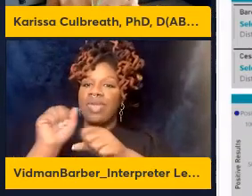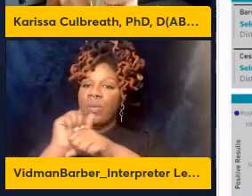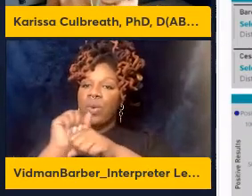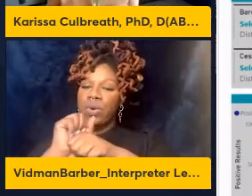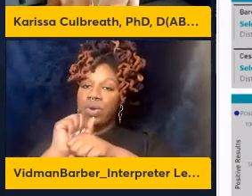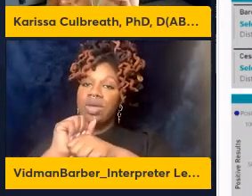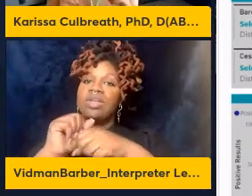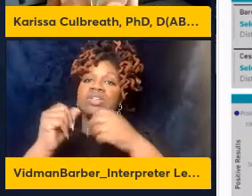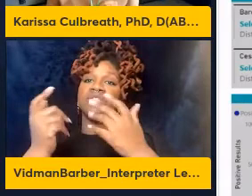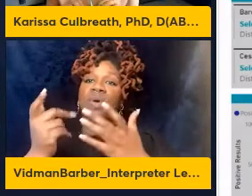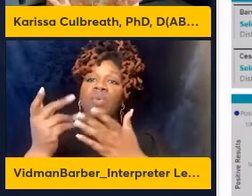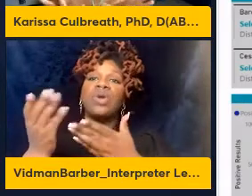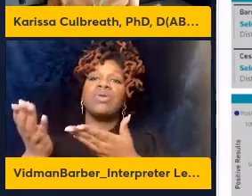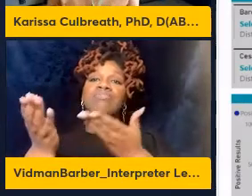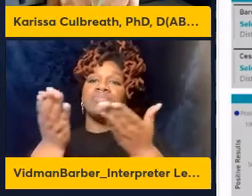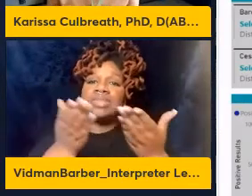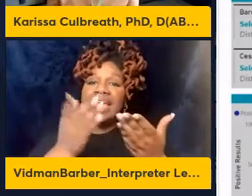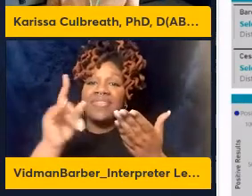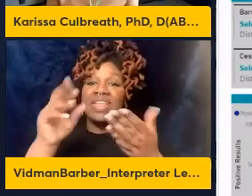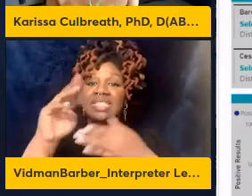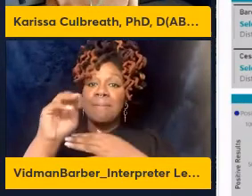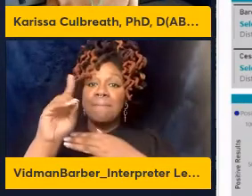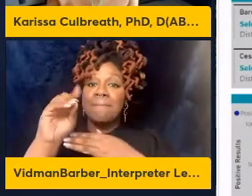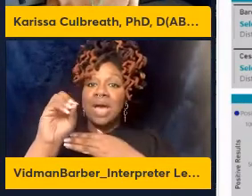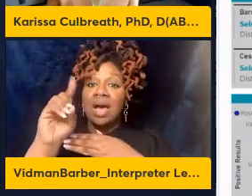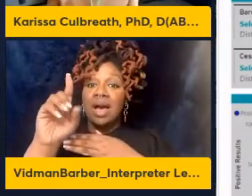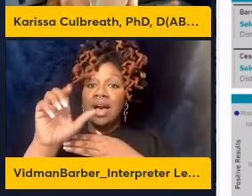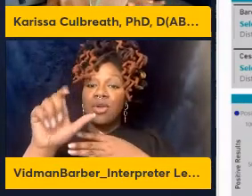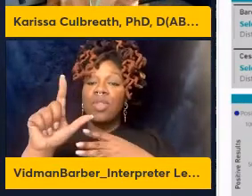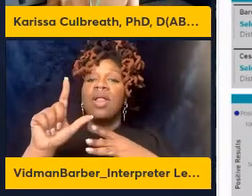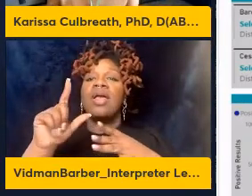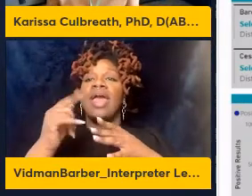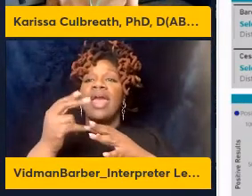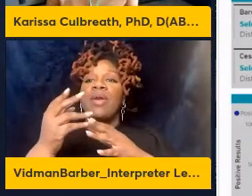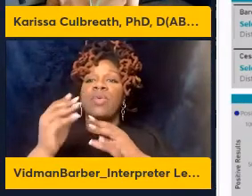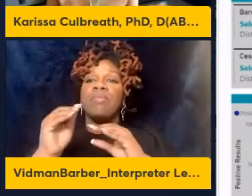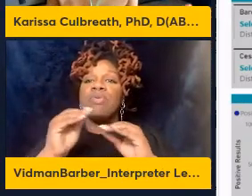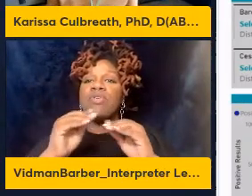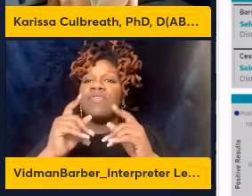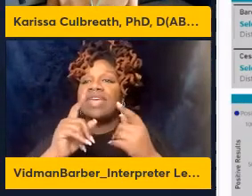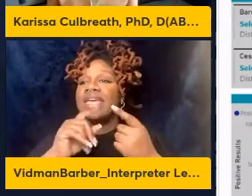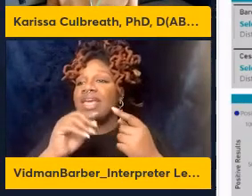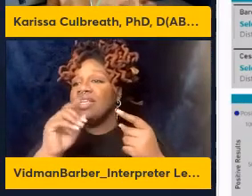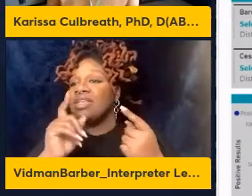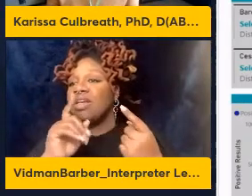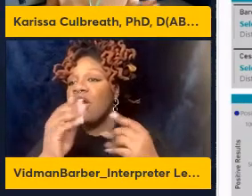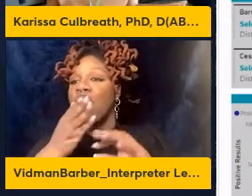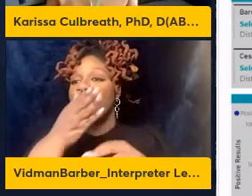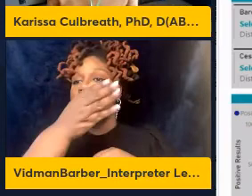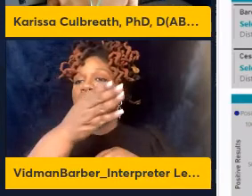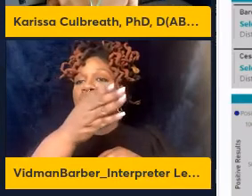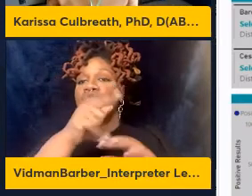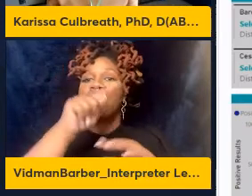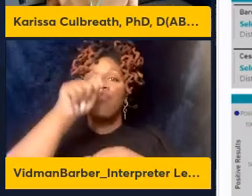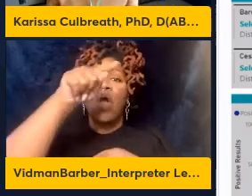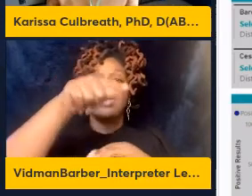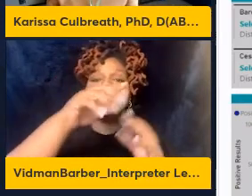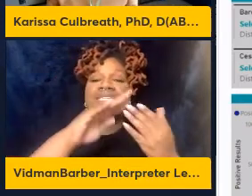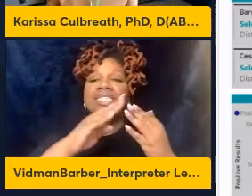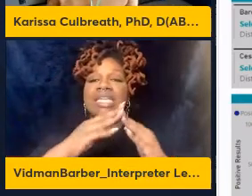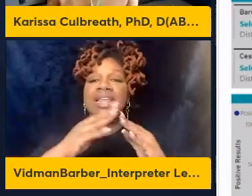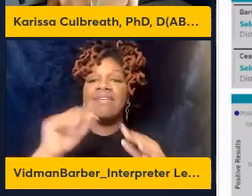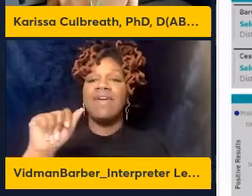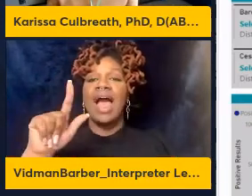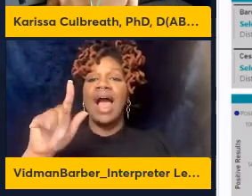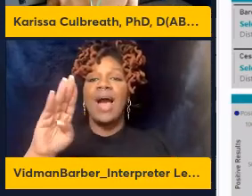taking this model and we're moving it across the city of Albuquerque and then moving even beyond the city of